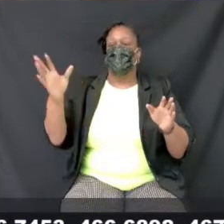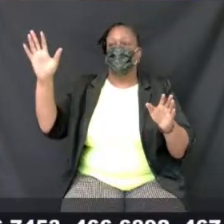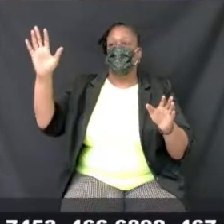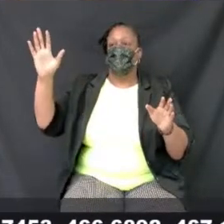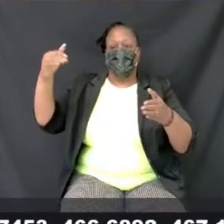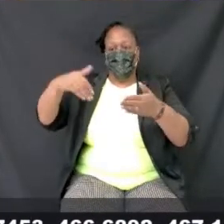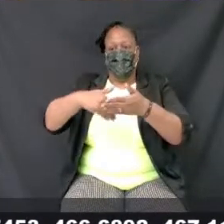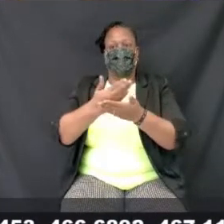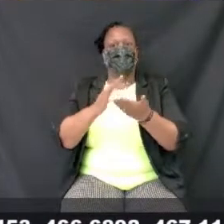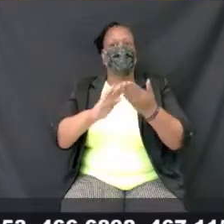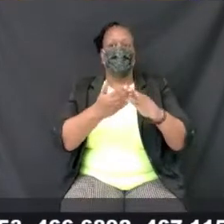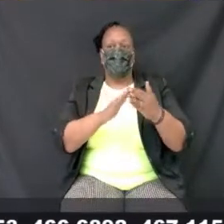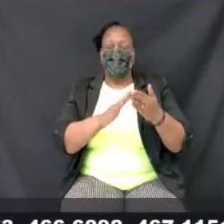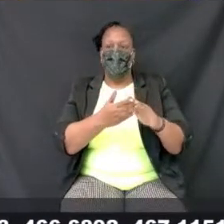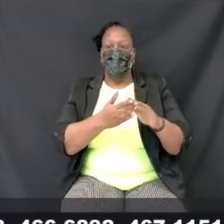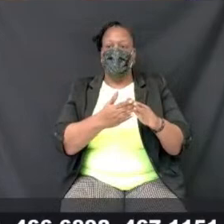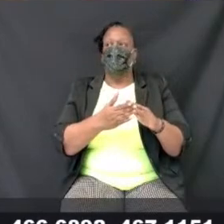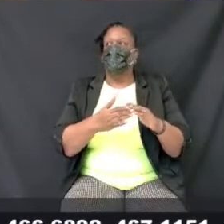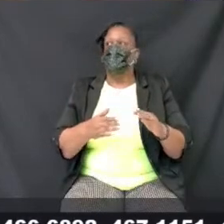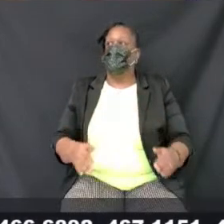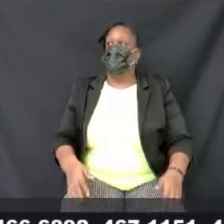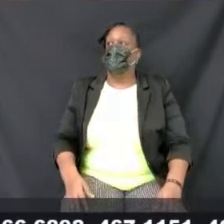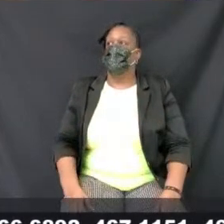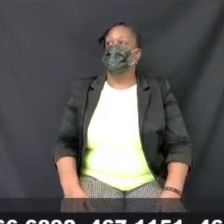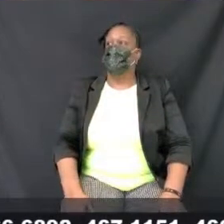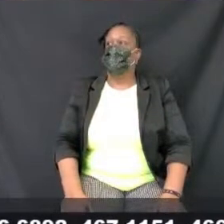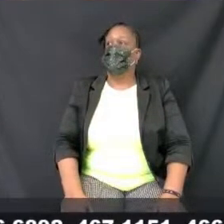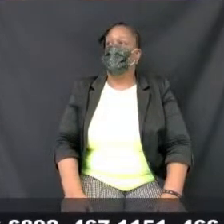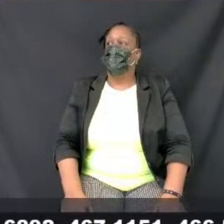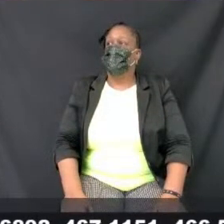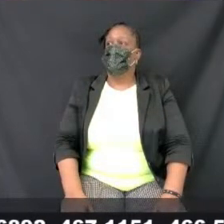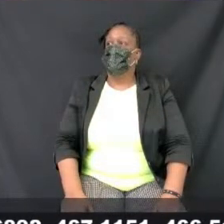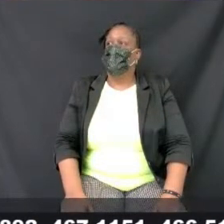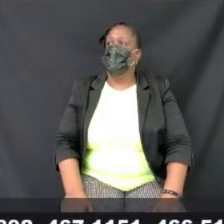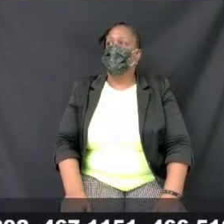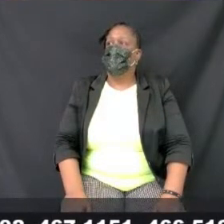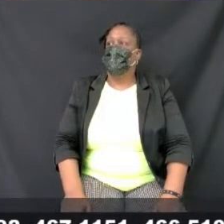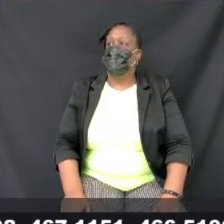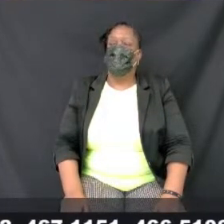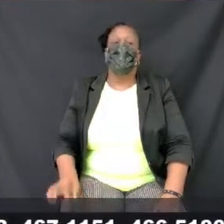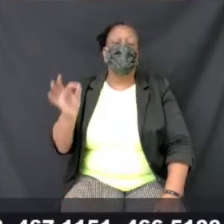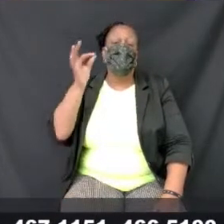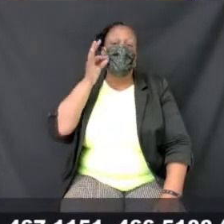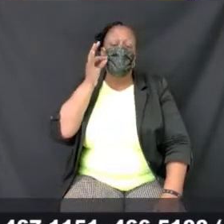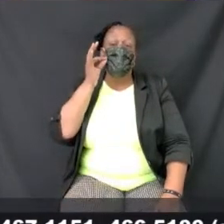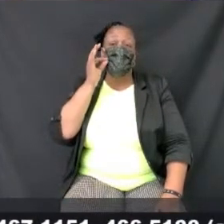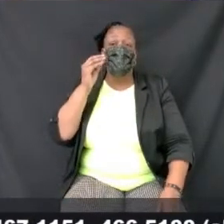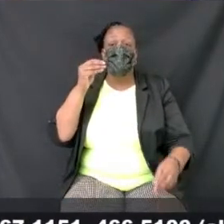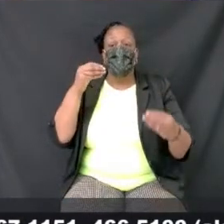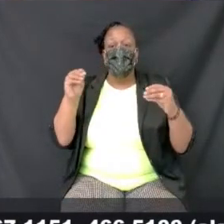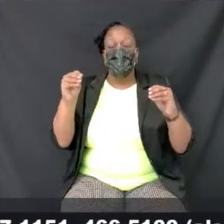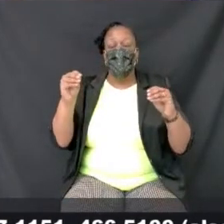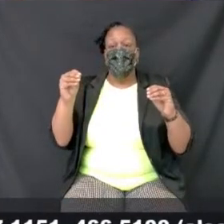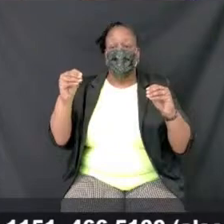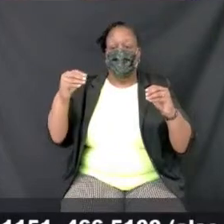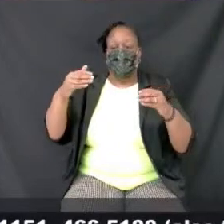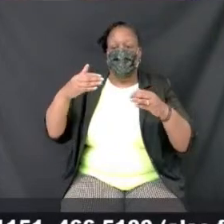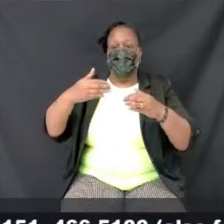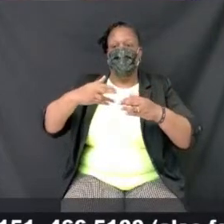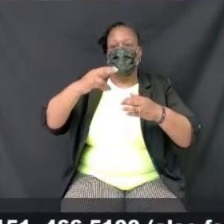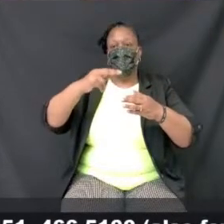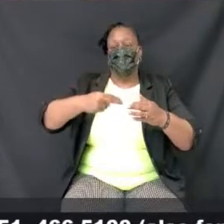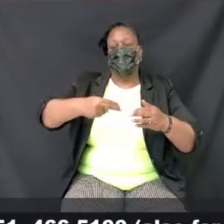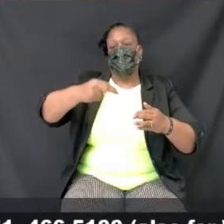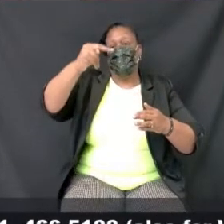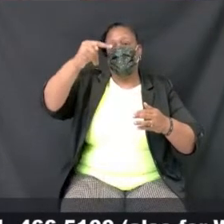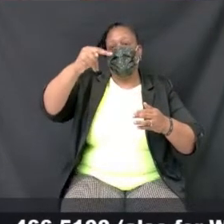Ponds Pasture, Shear Lane, and the food court at North Independence Square Street.